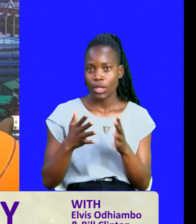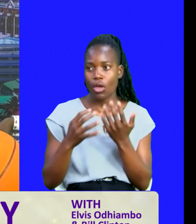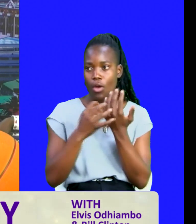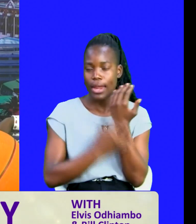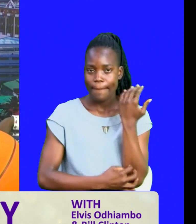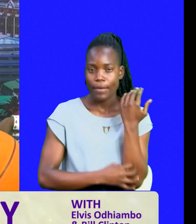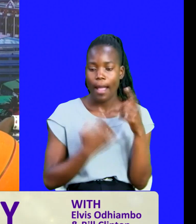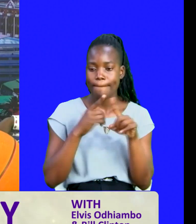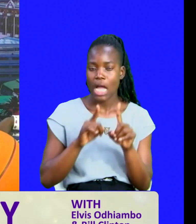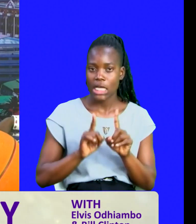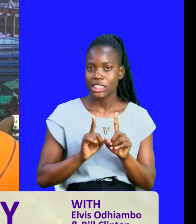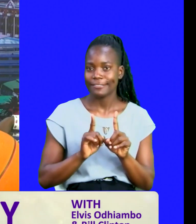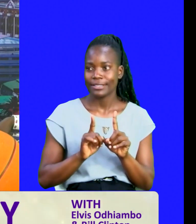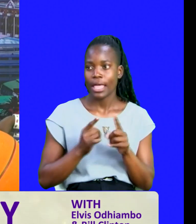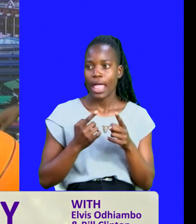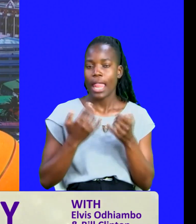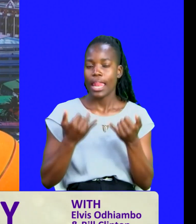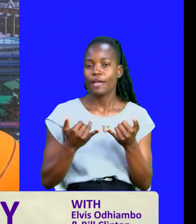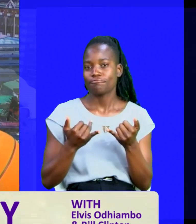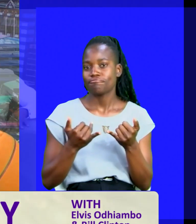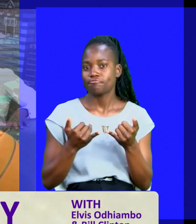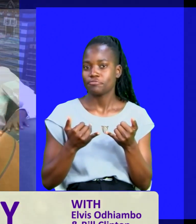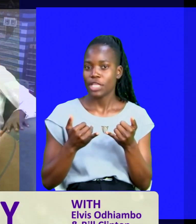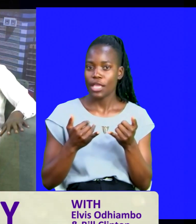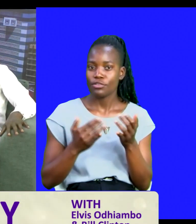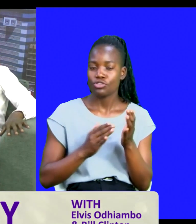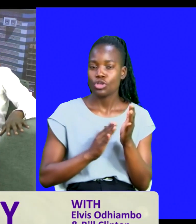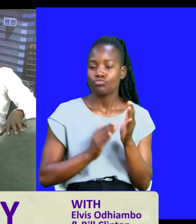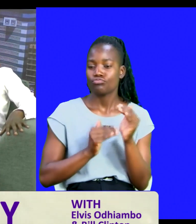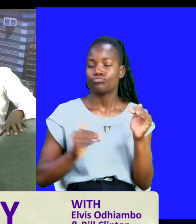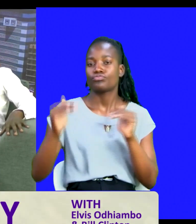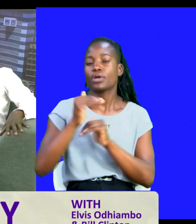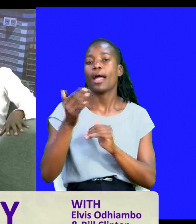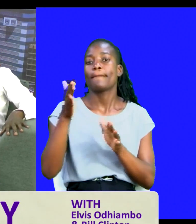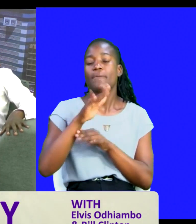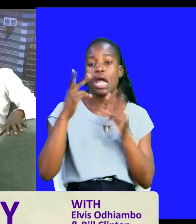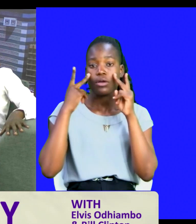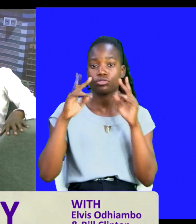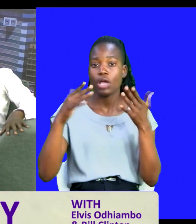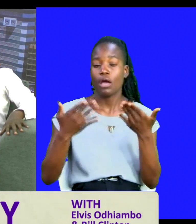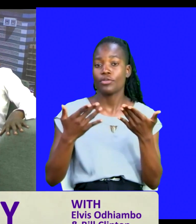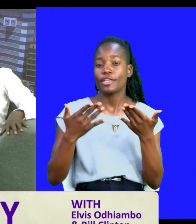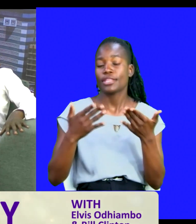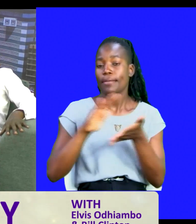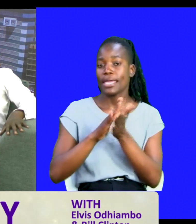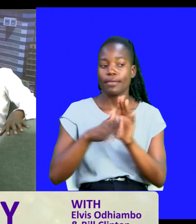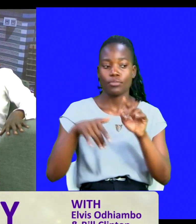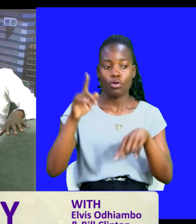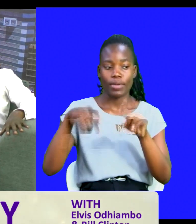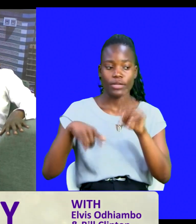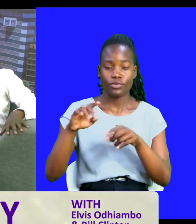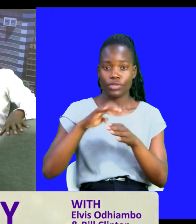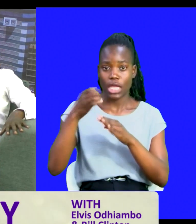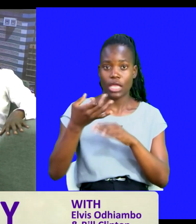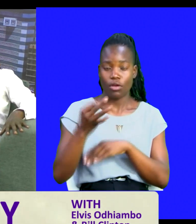on a poor fit, but then again they ended up picking themselves up, and we saw them how they ended up being competitive towards the end of the